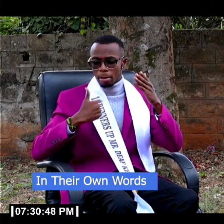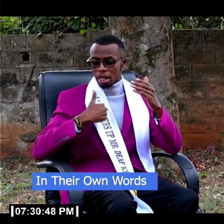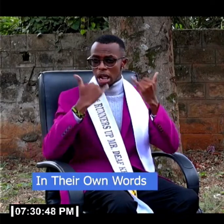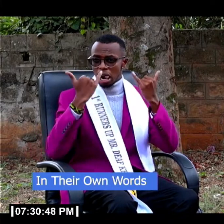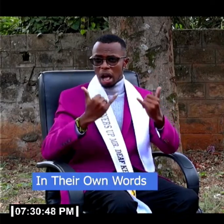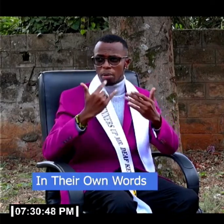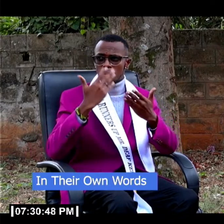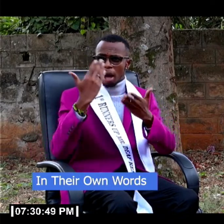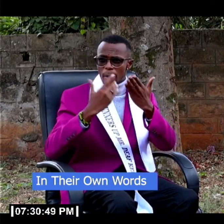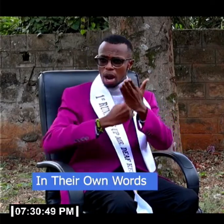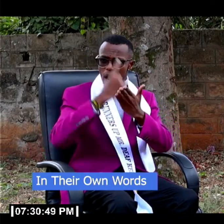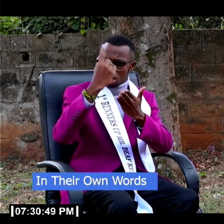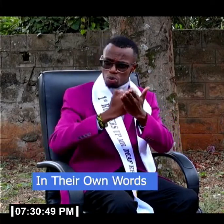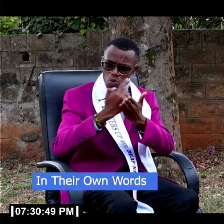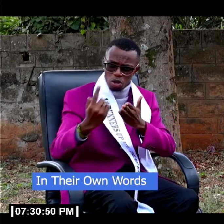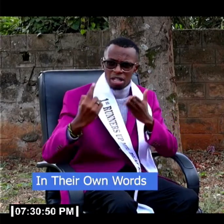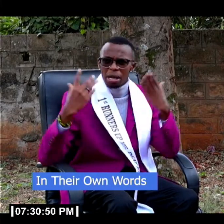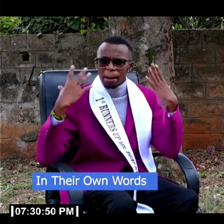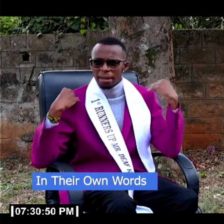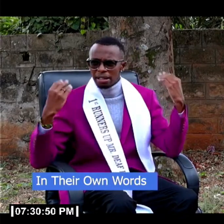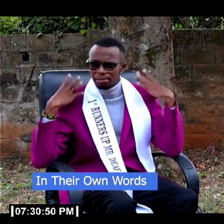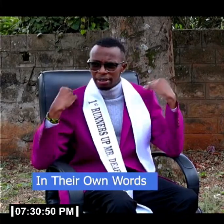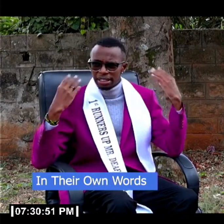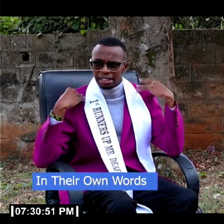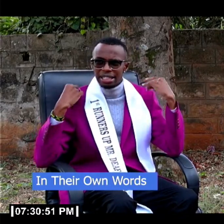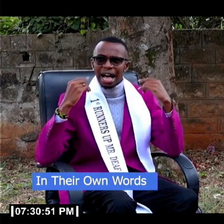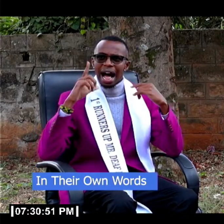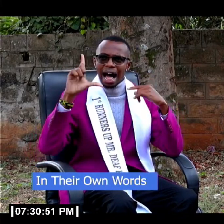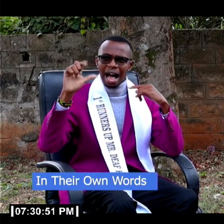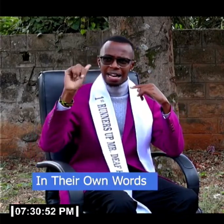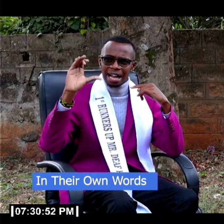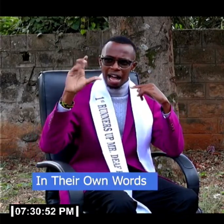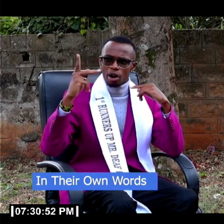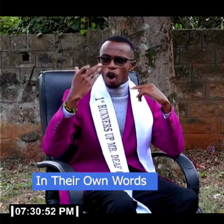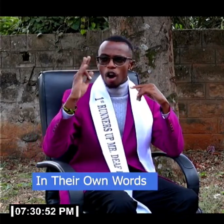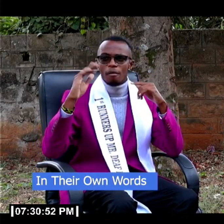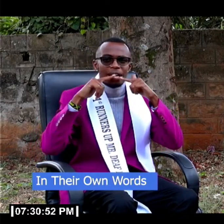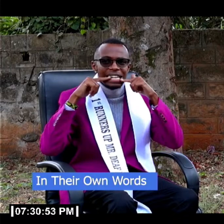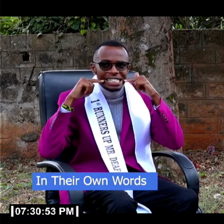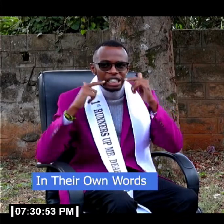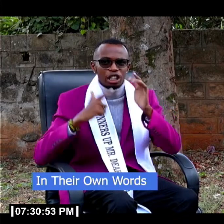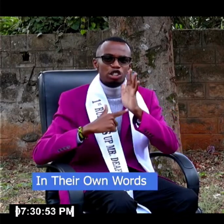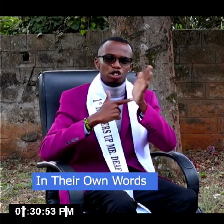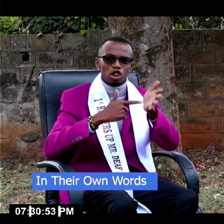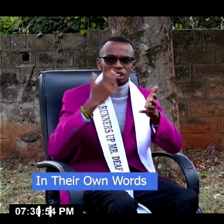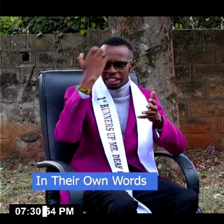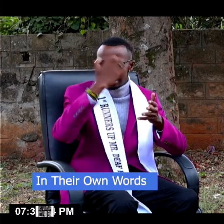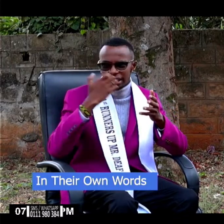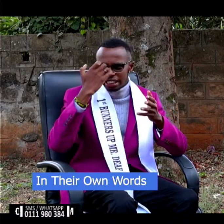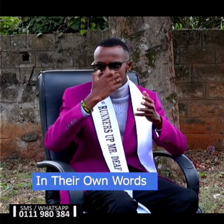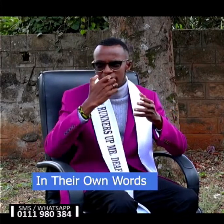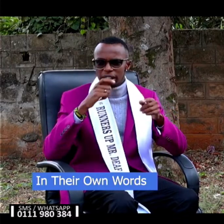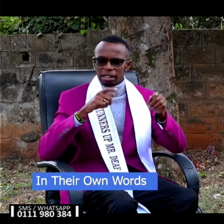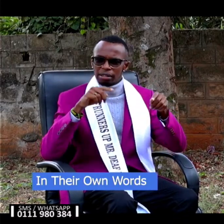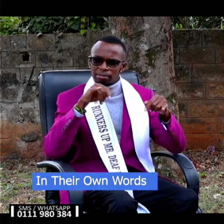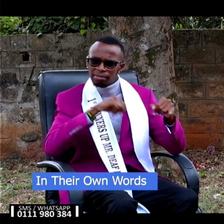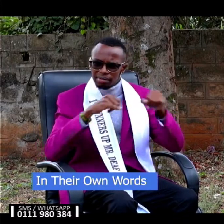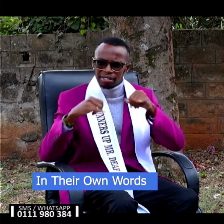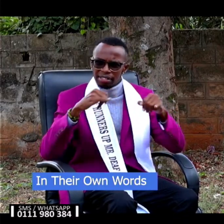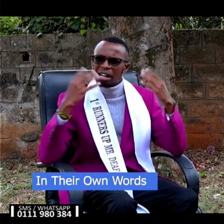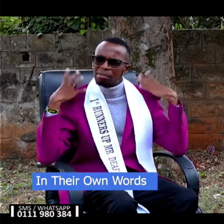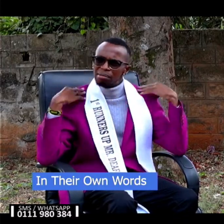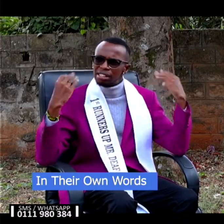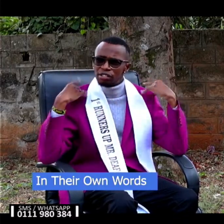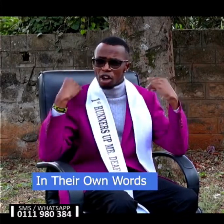We are just waiting for the government. Probably next week we'll be going to training